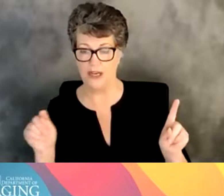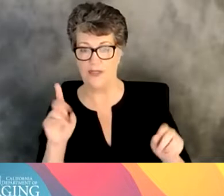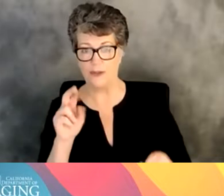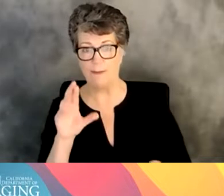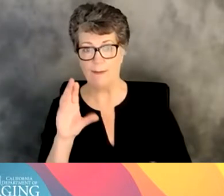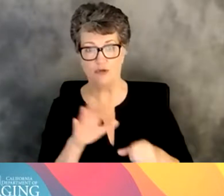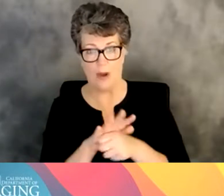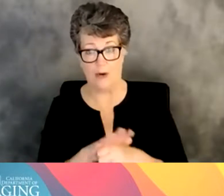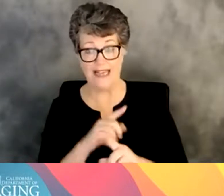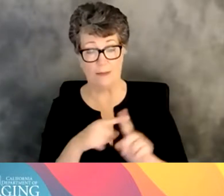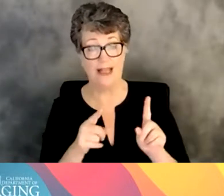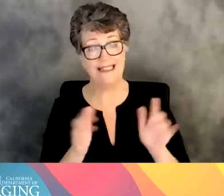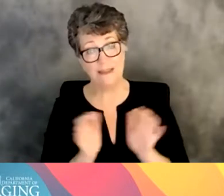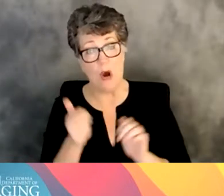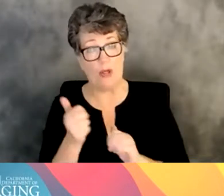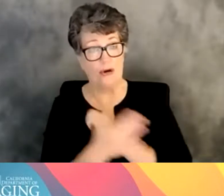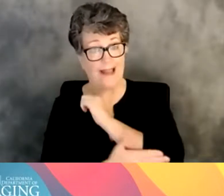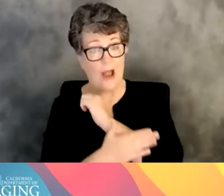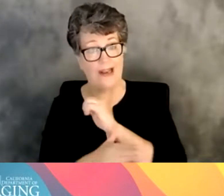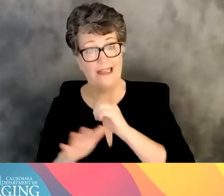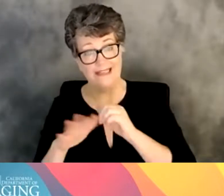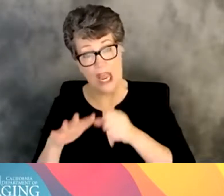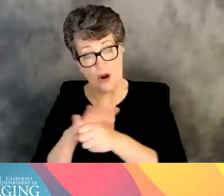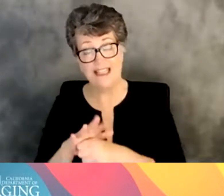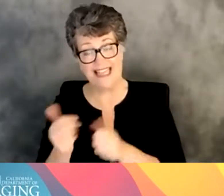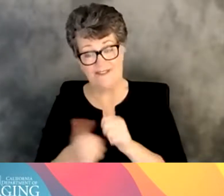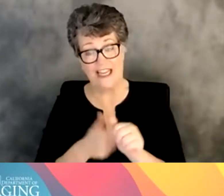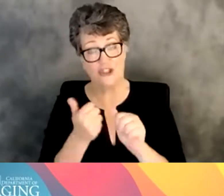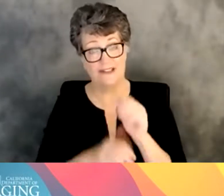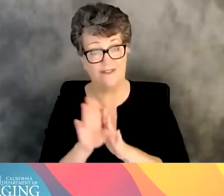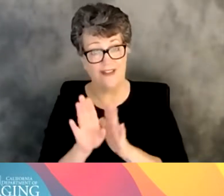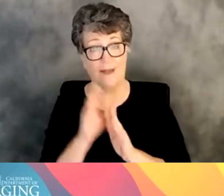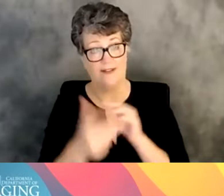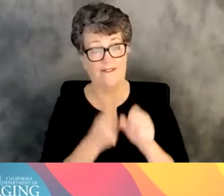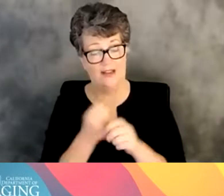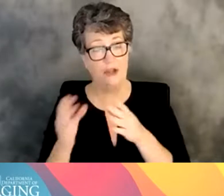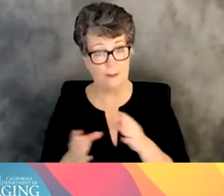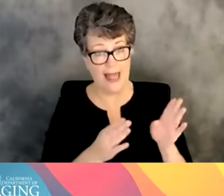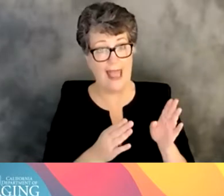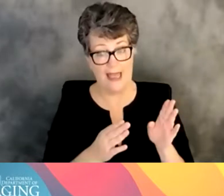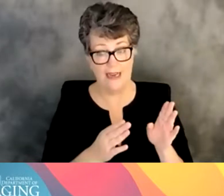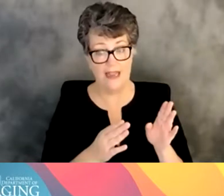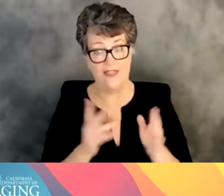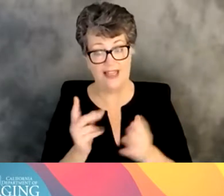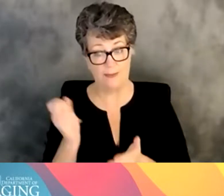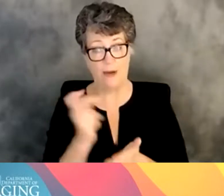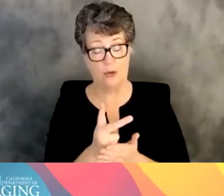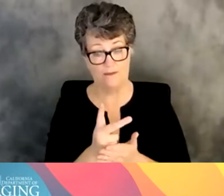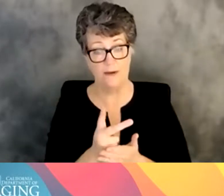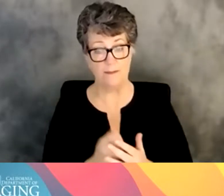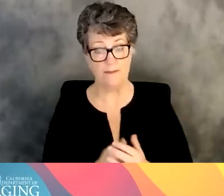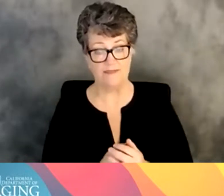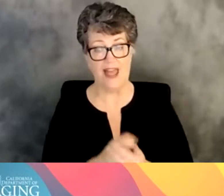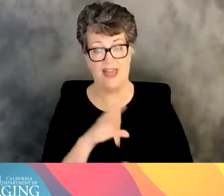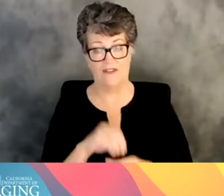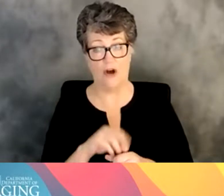areas as well as small jurisdictions. They've each developed a 5-year plan that's been approved. That involves